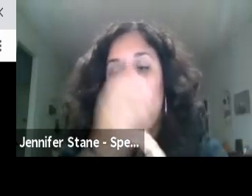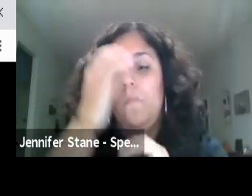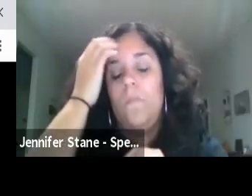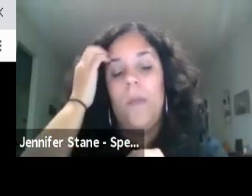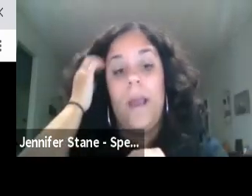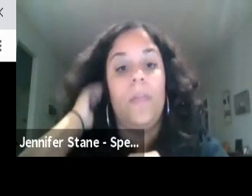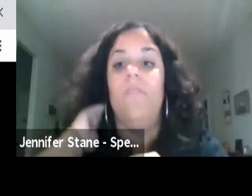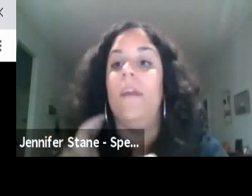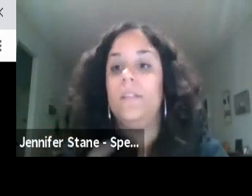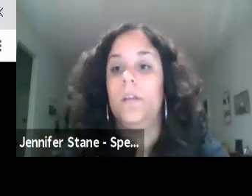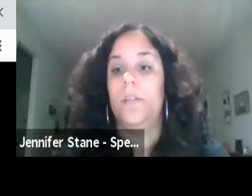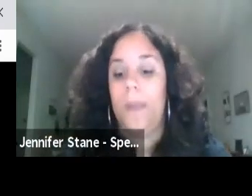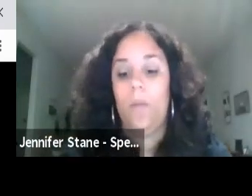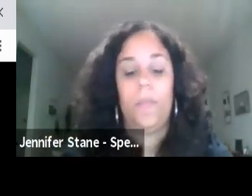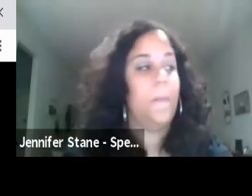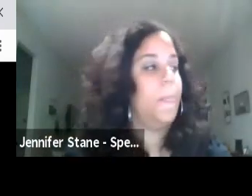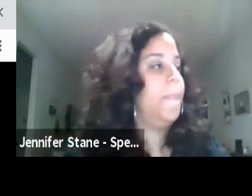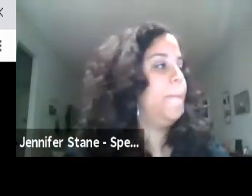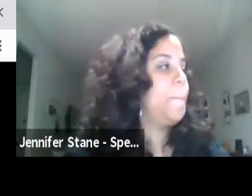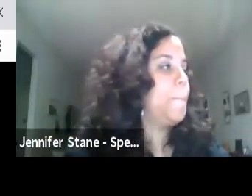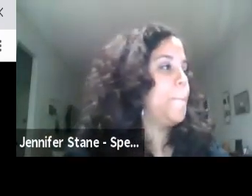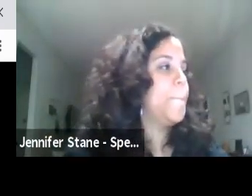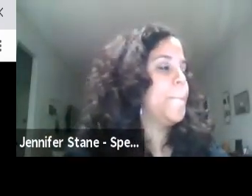with how that affects the mouth.